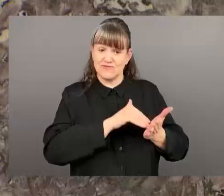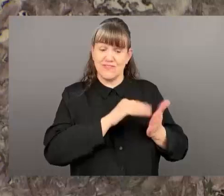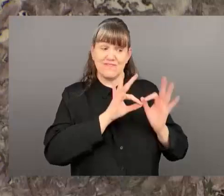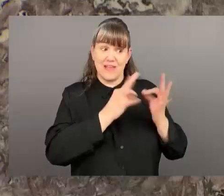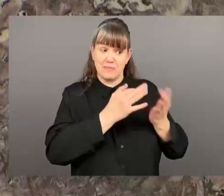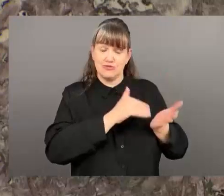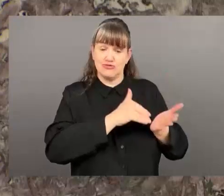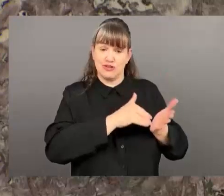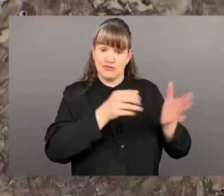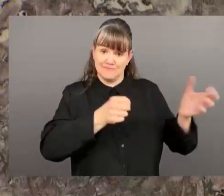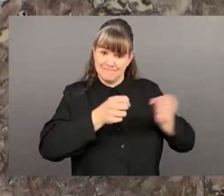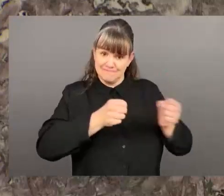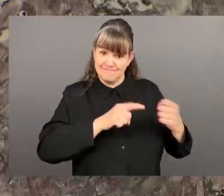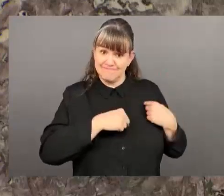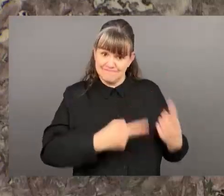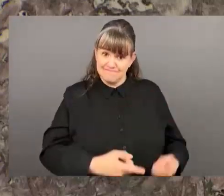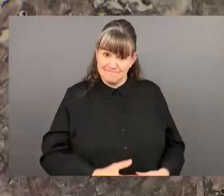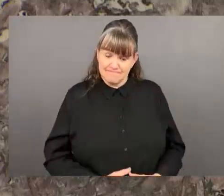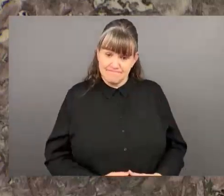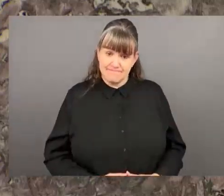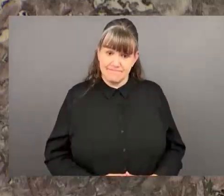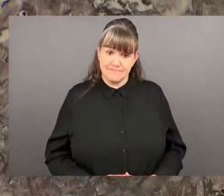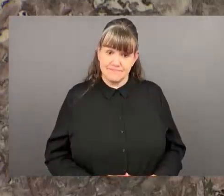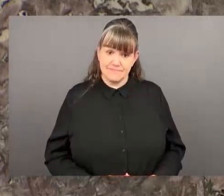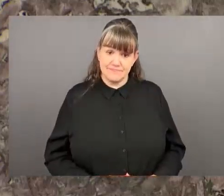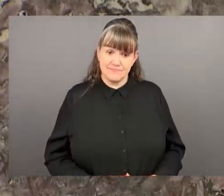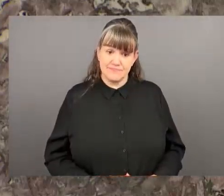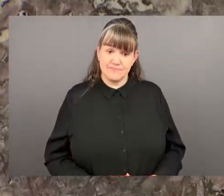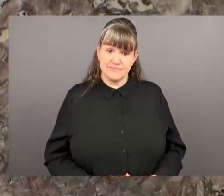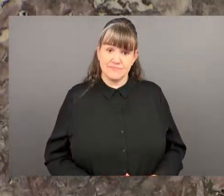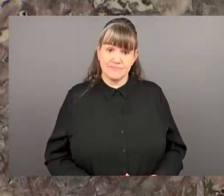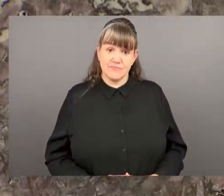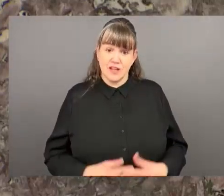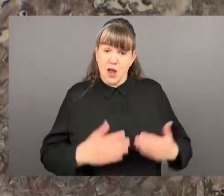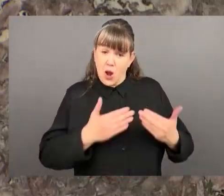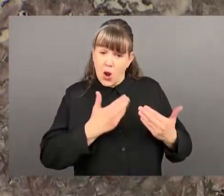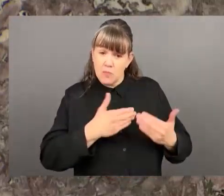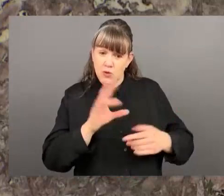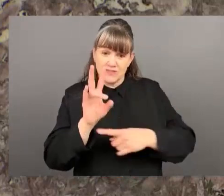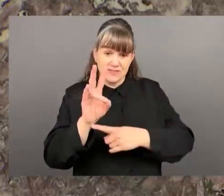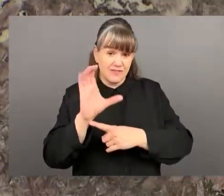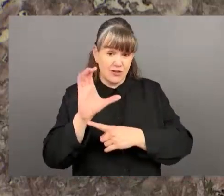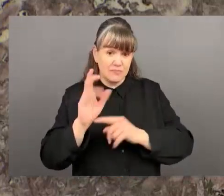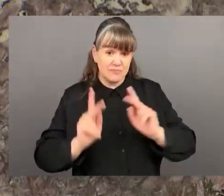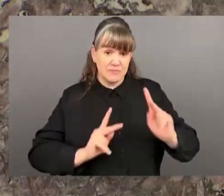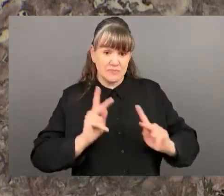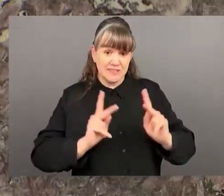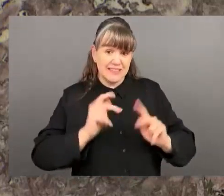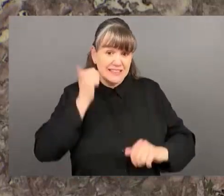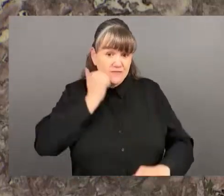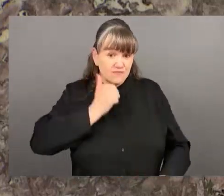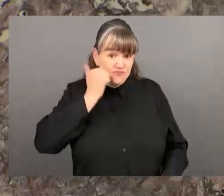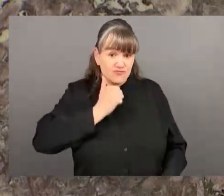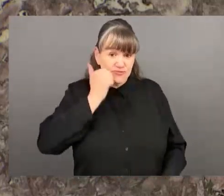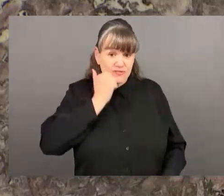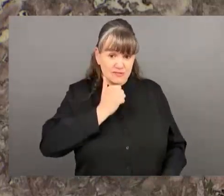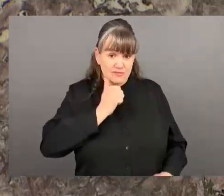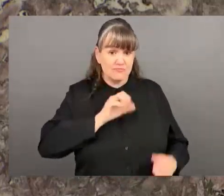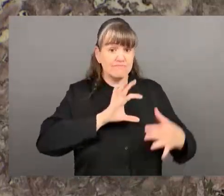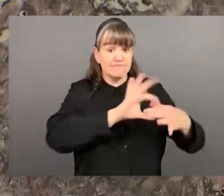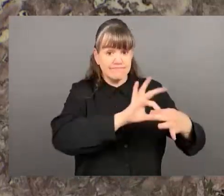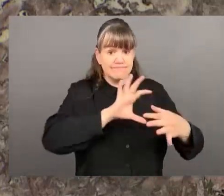There's Members, almost please. 700 people every single day being attached to a family doctor. But, Mr.